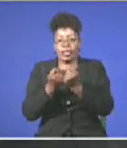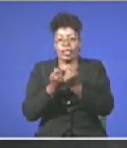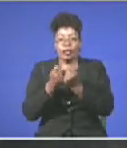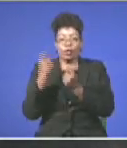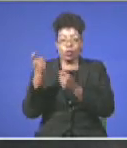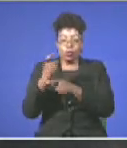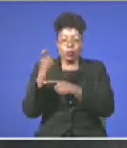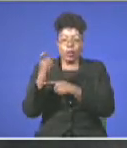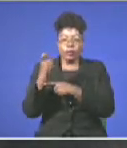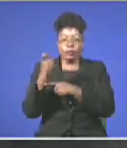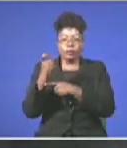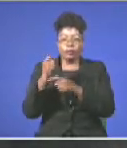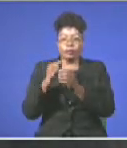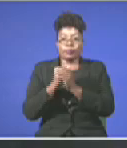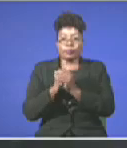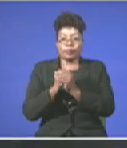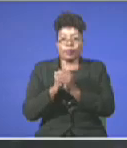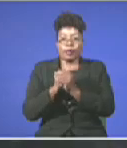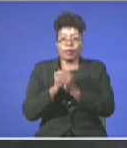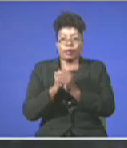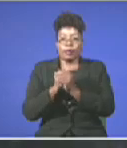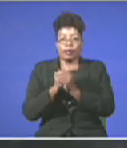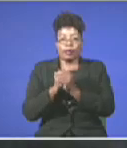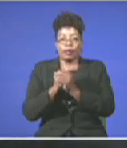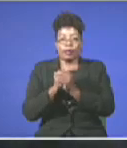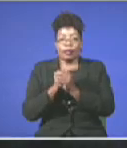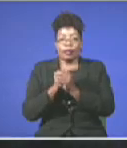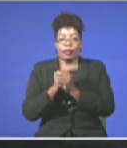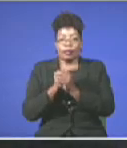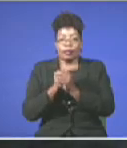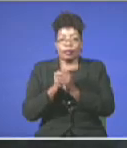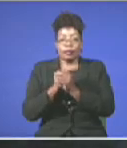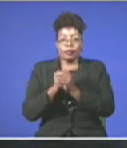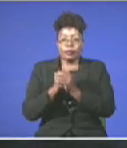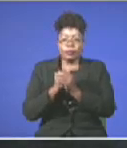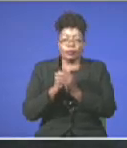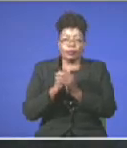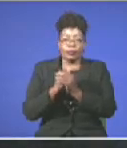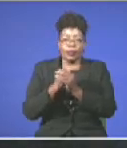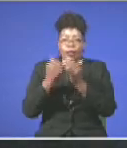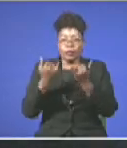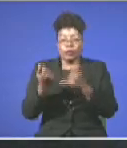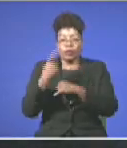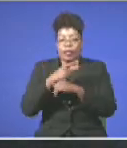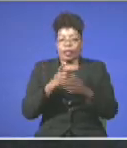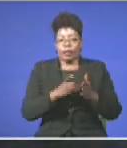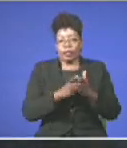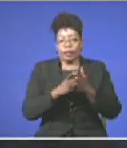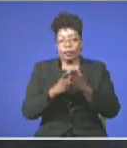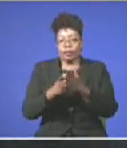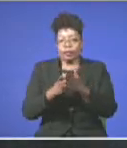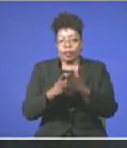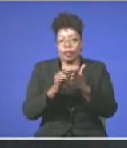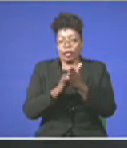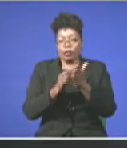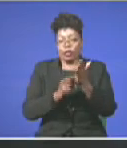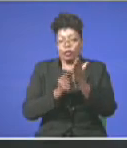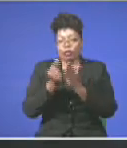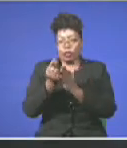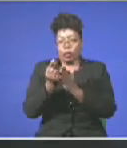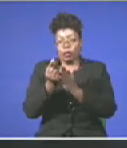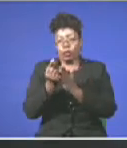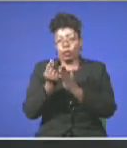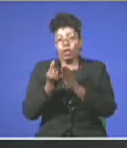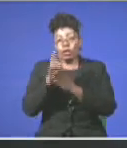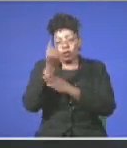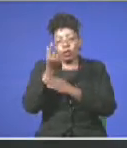year. They really manhandled us, and we got away with a score of 3-0, I think. Today we demonstrated that we've grown up a bit. We still need to